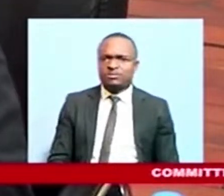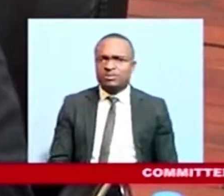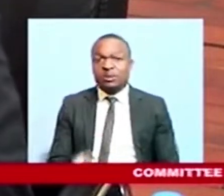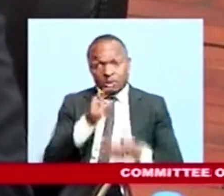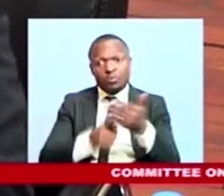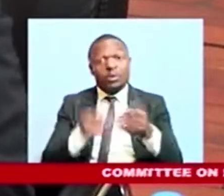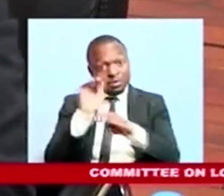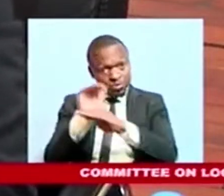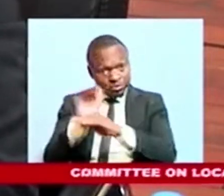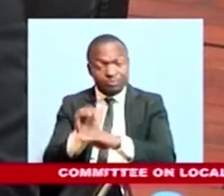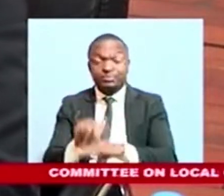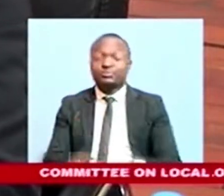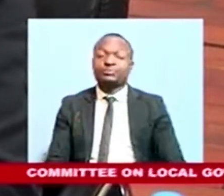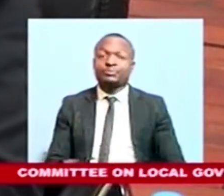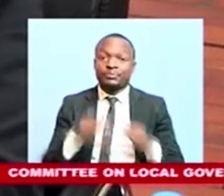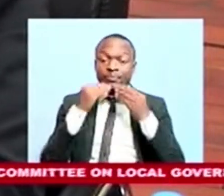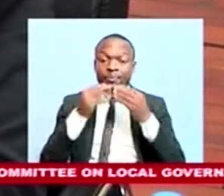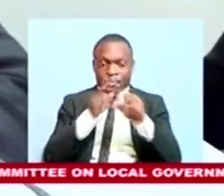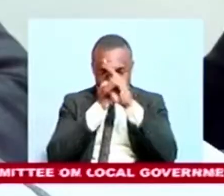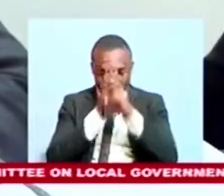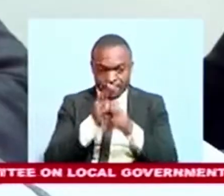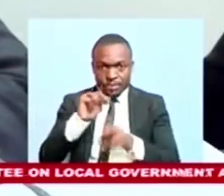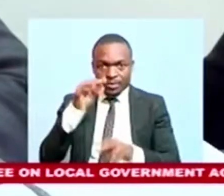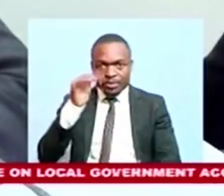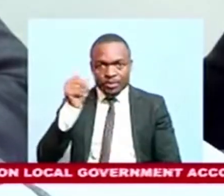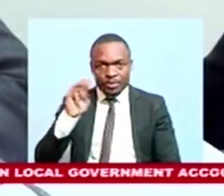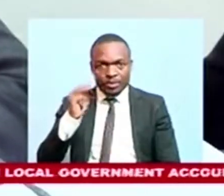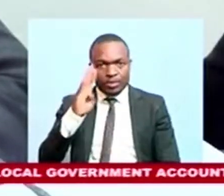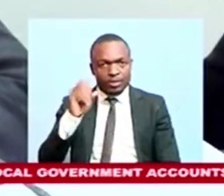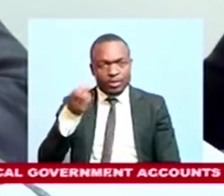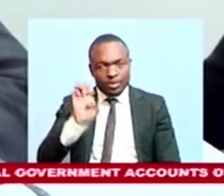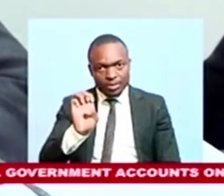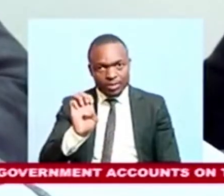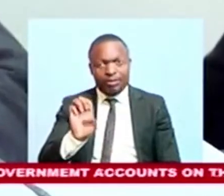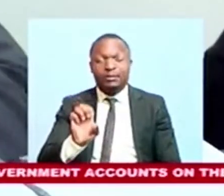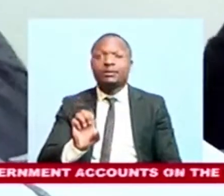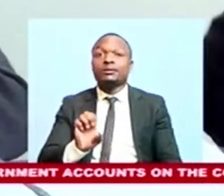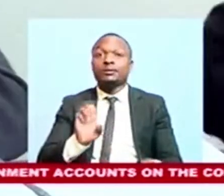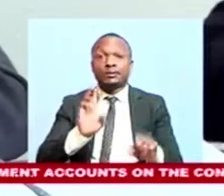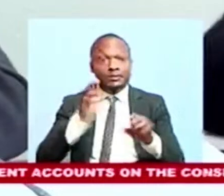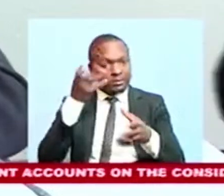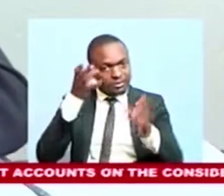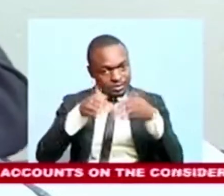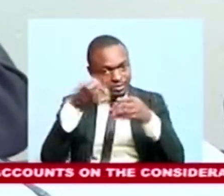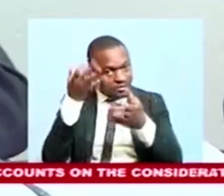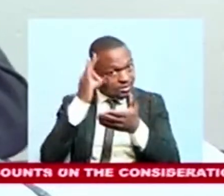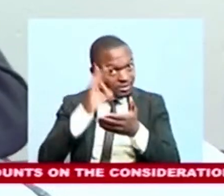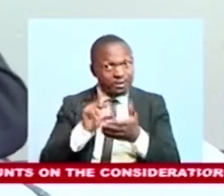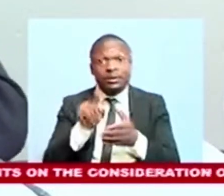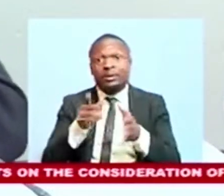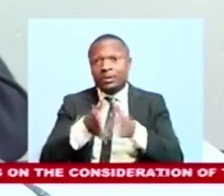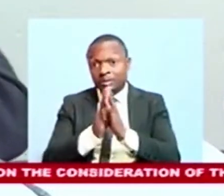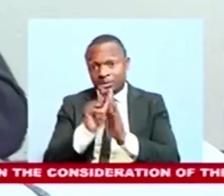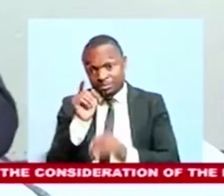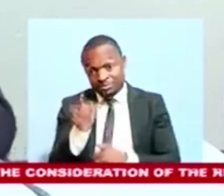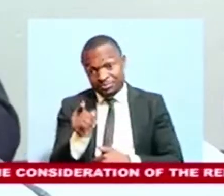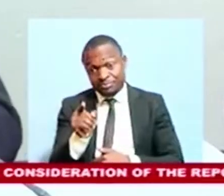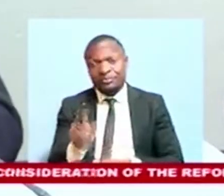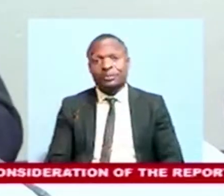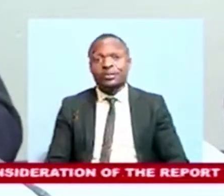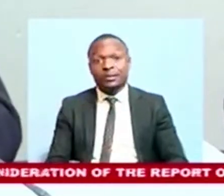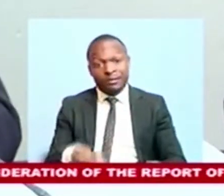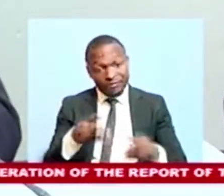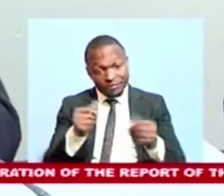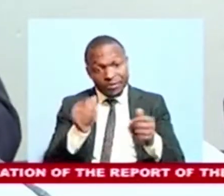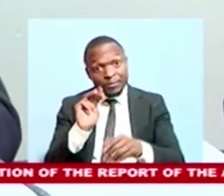wanted to comment. Thank you very much, Honourable Mendose. Council Secretary, I was asking previously, a few minutes